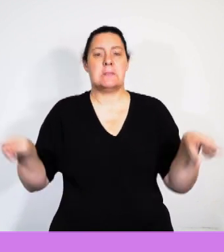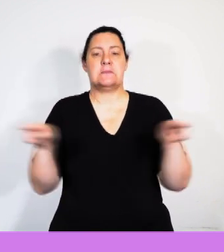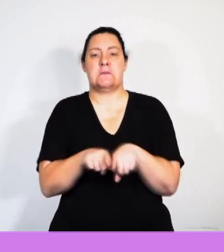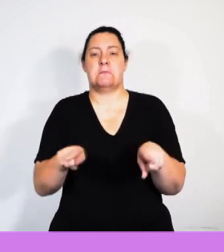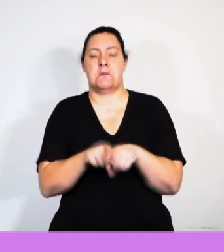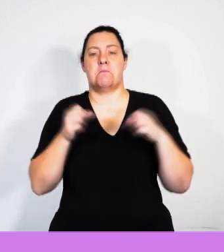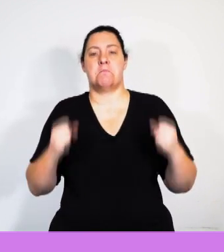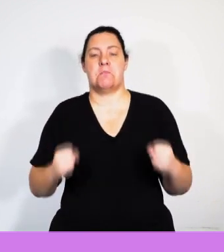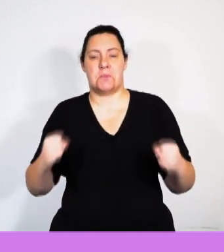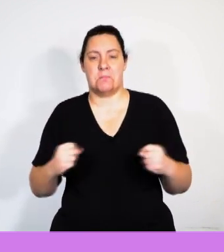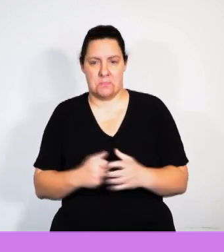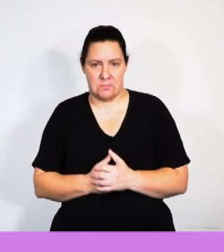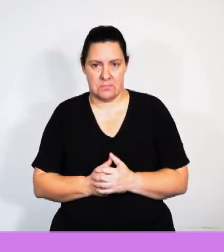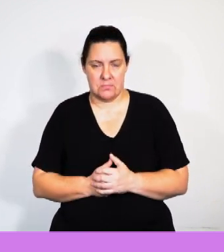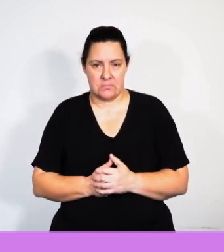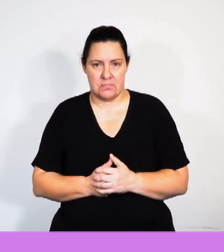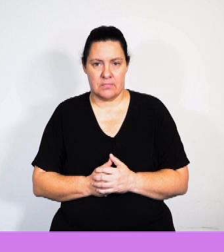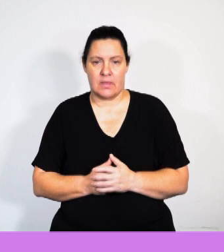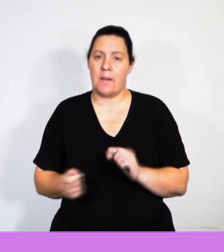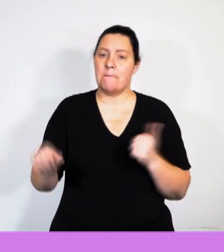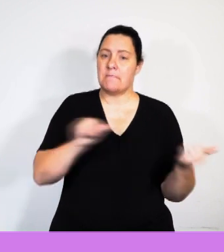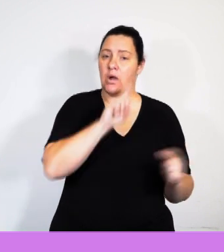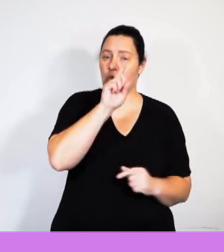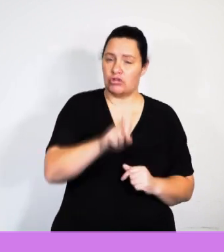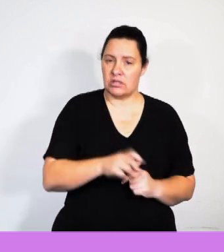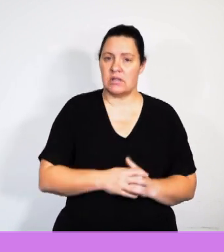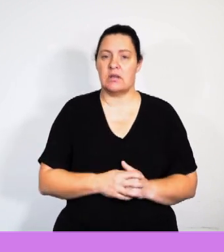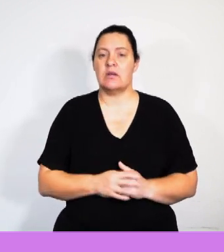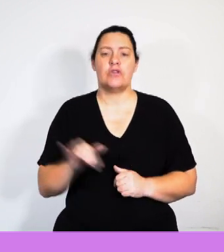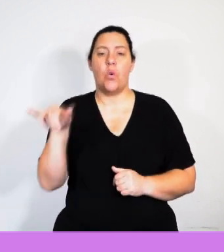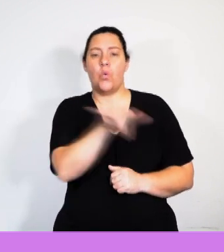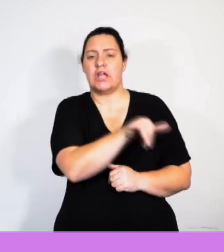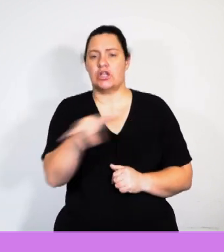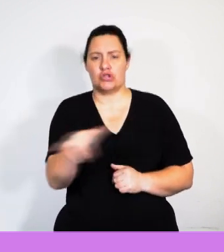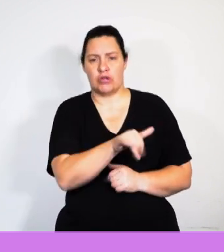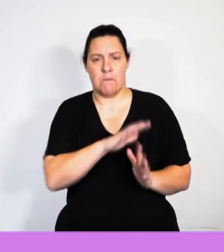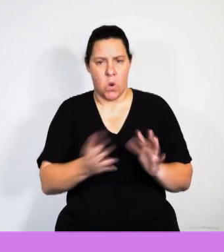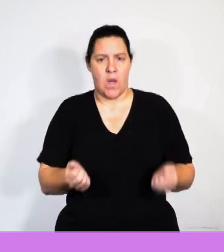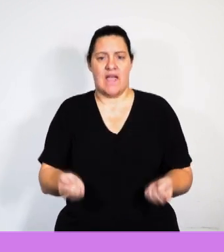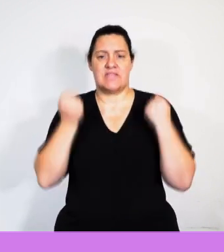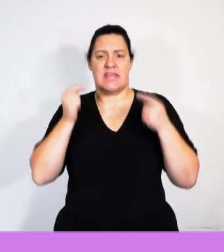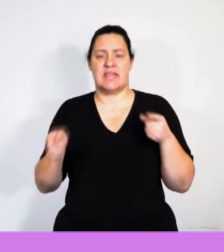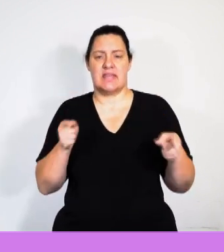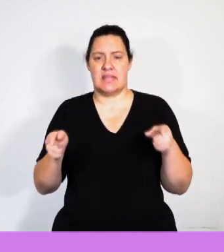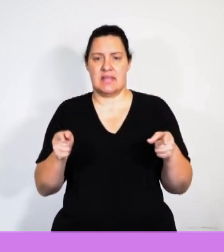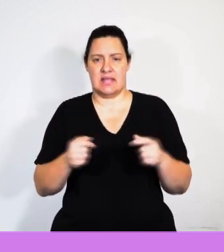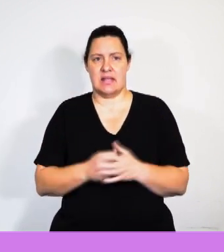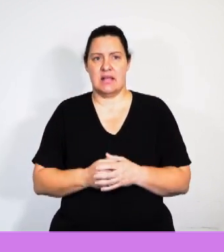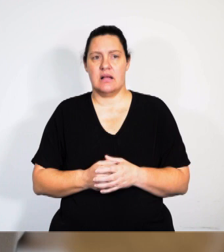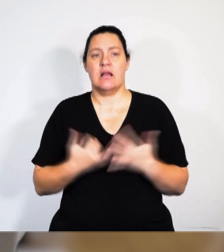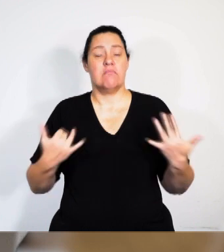two, they are the same. And let's go back to the question. The question said, which piece of the wood is the